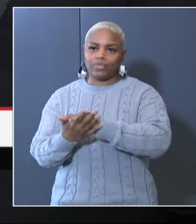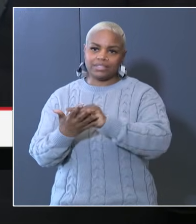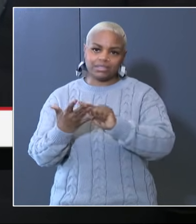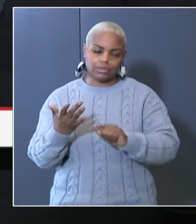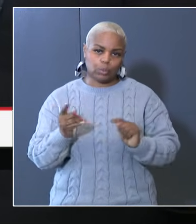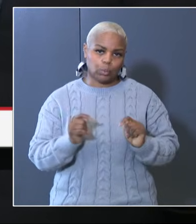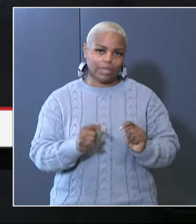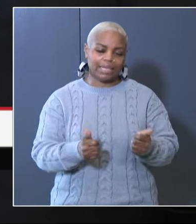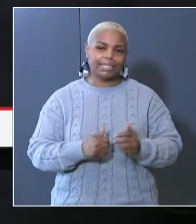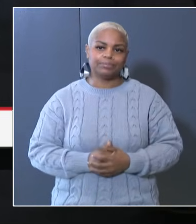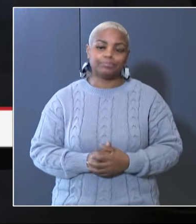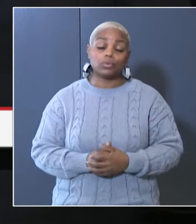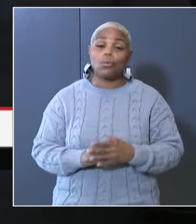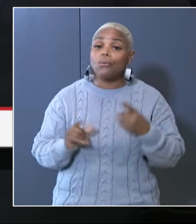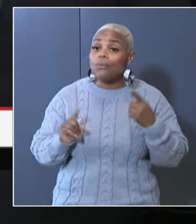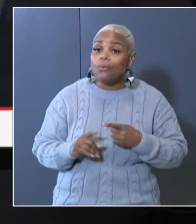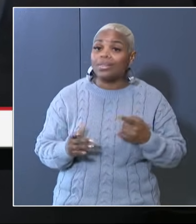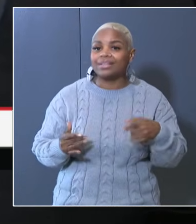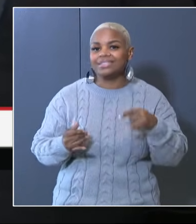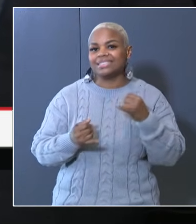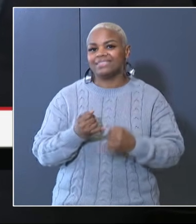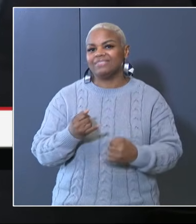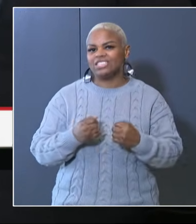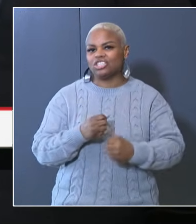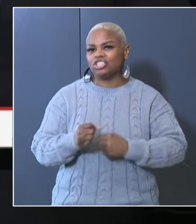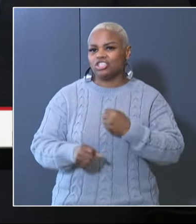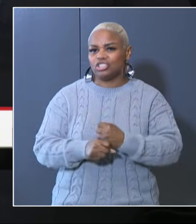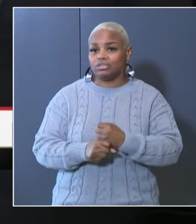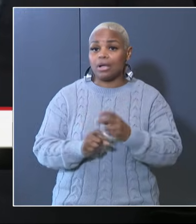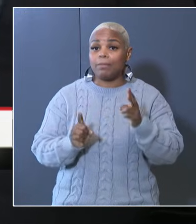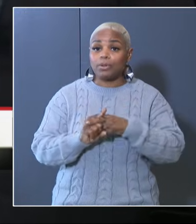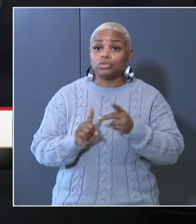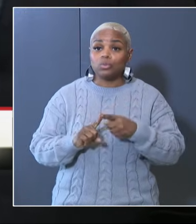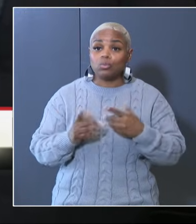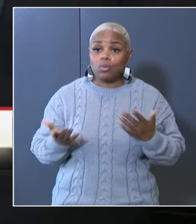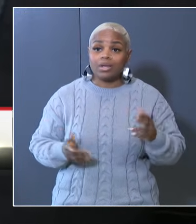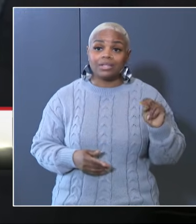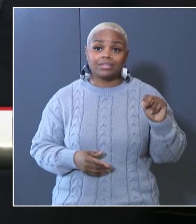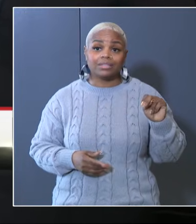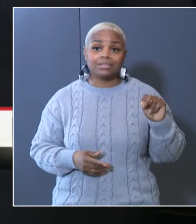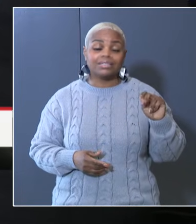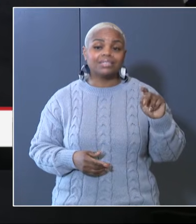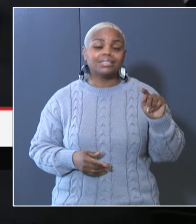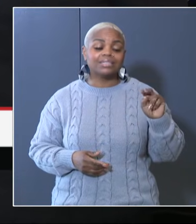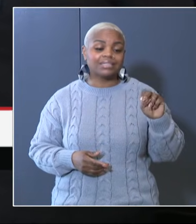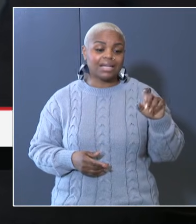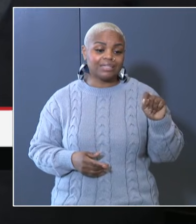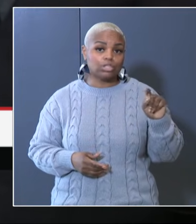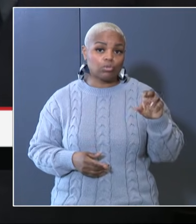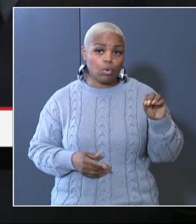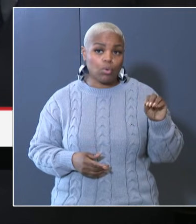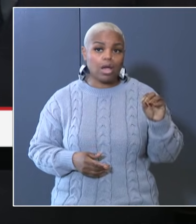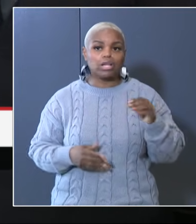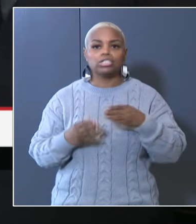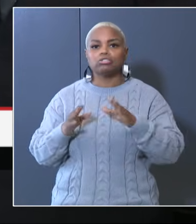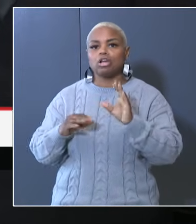that applies to both net zero and, very importantly, the general construction codes that guide much construction in the